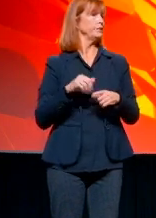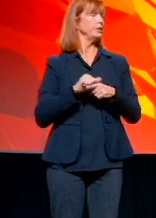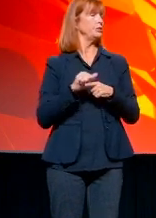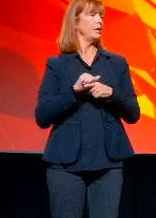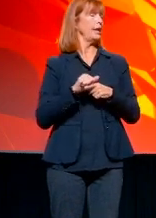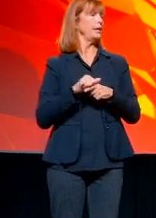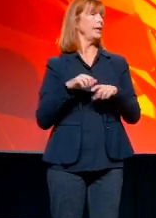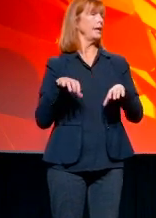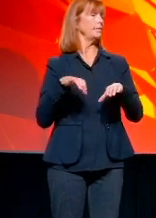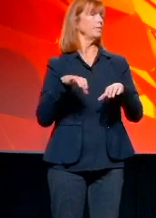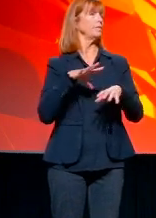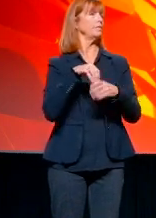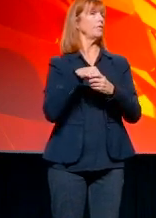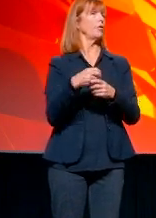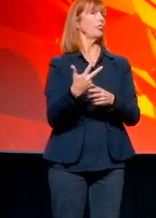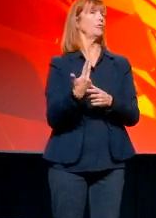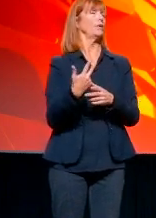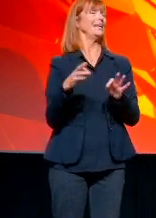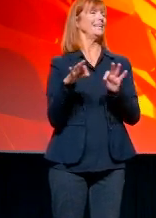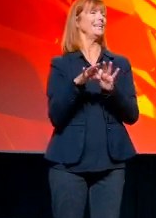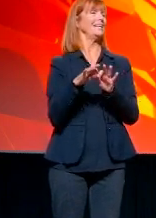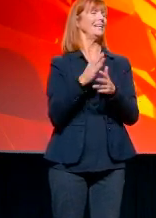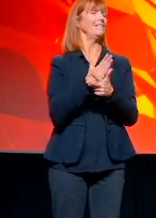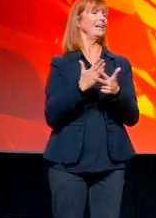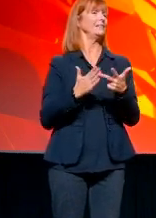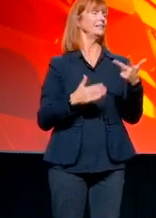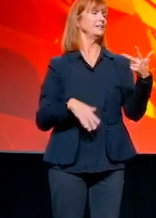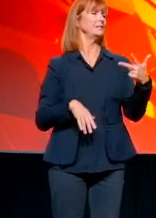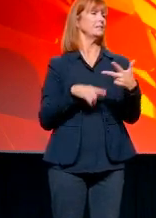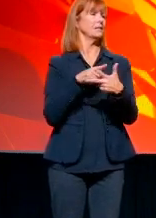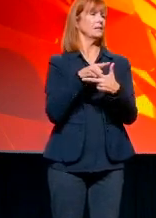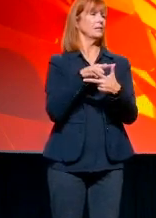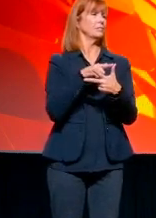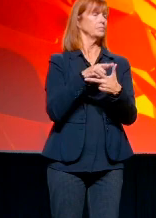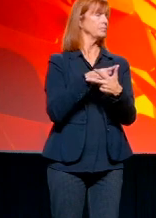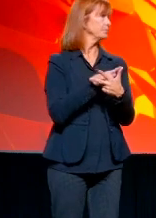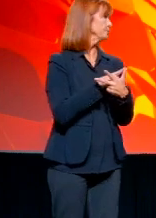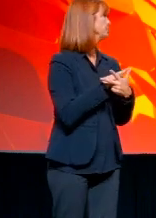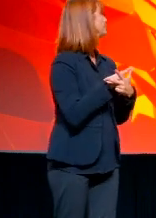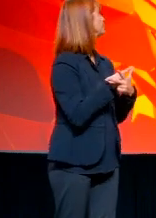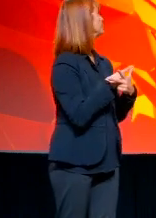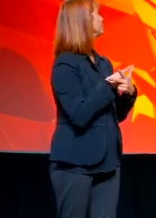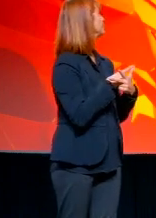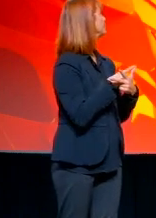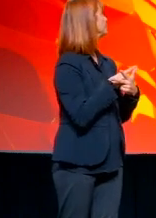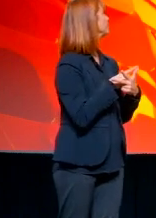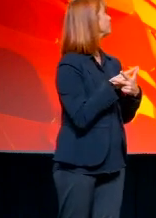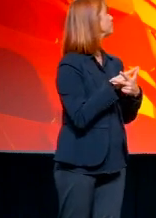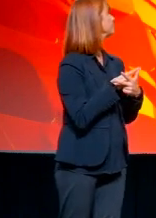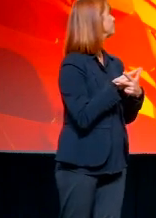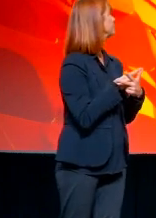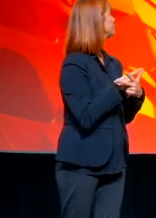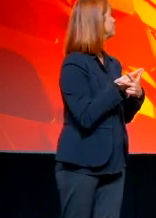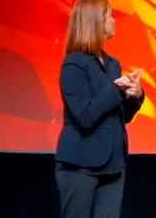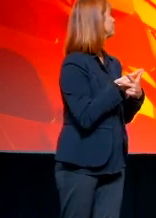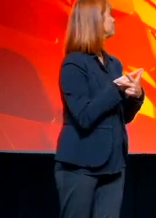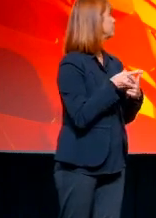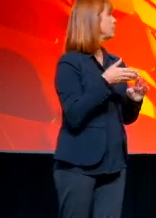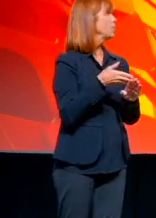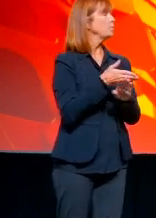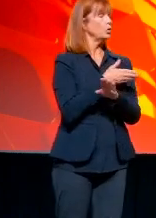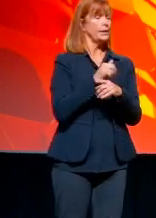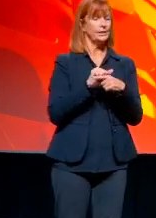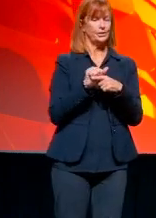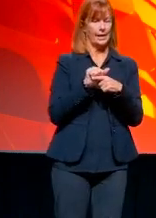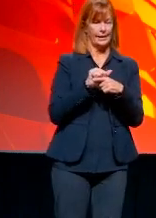3 key stages. And the first one is called pre-training. That means you use self-supervised learning objective